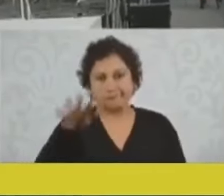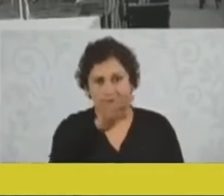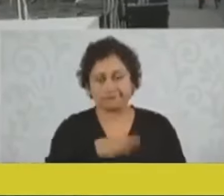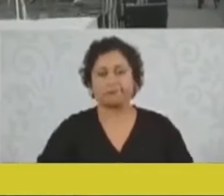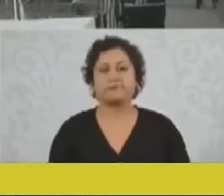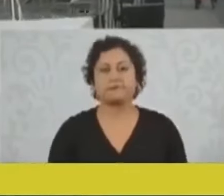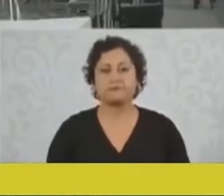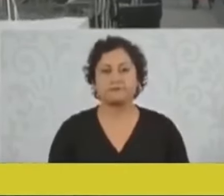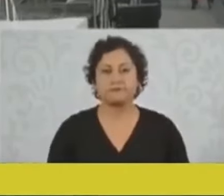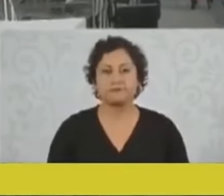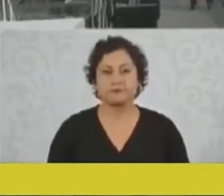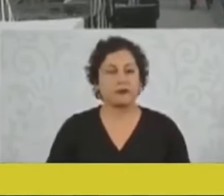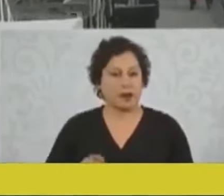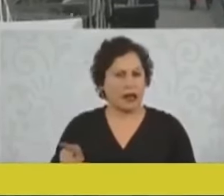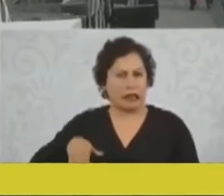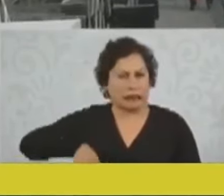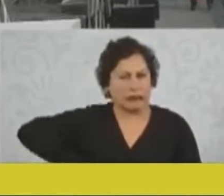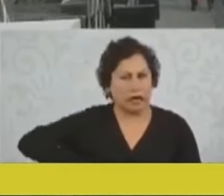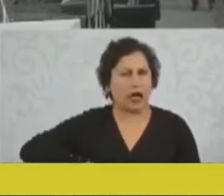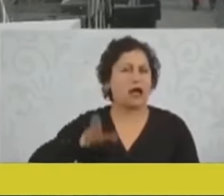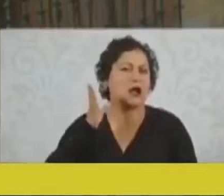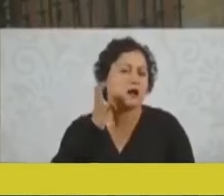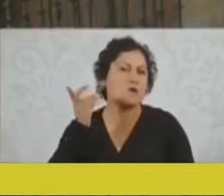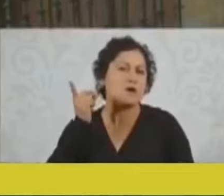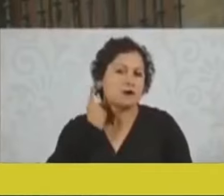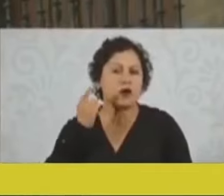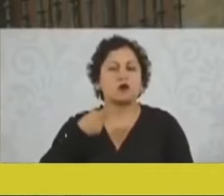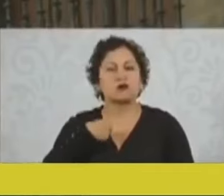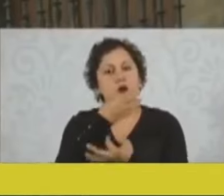June 2025. As I said in the Congress,